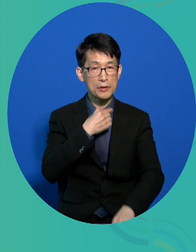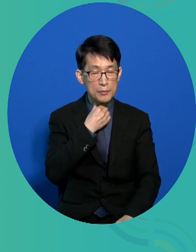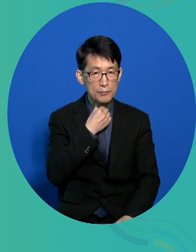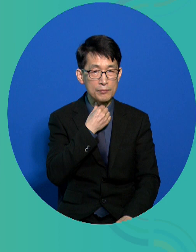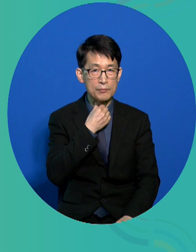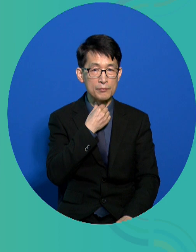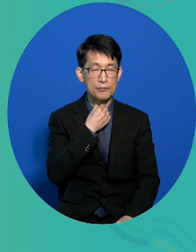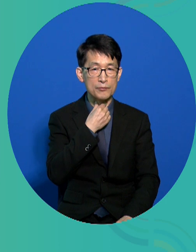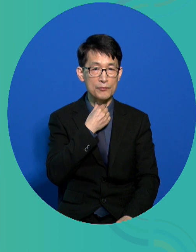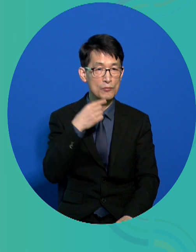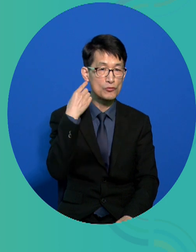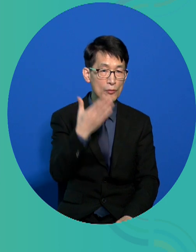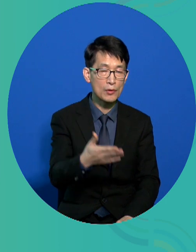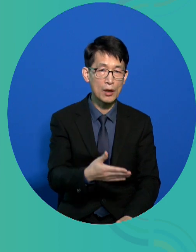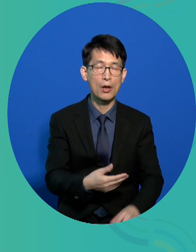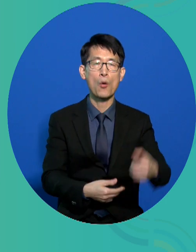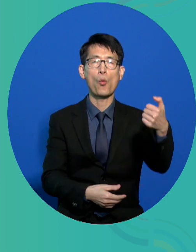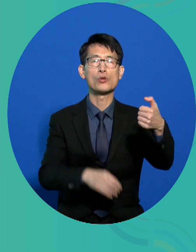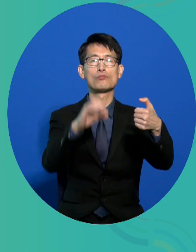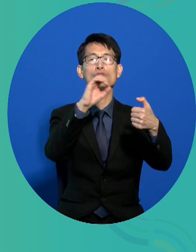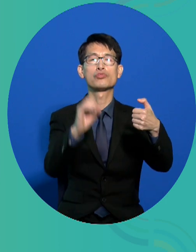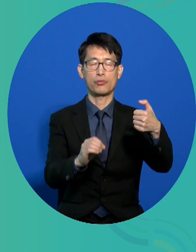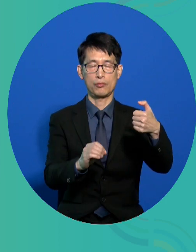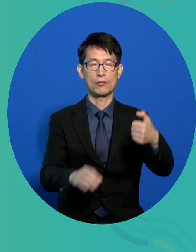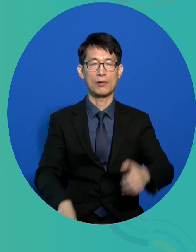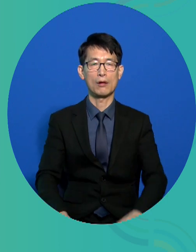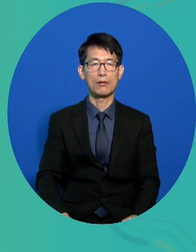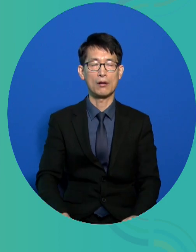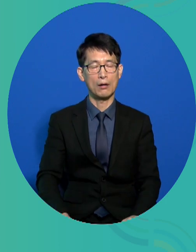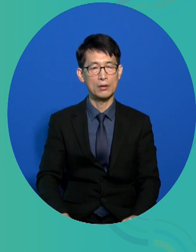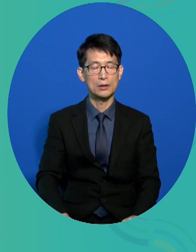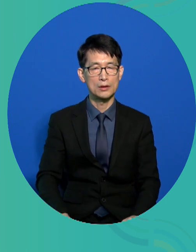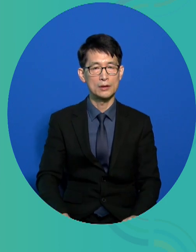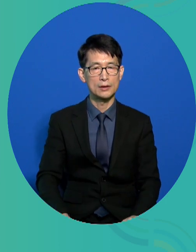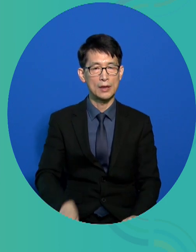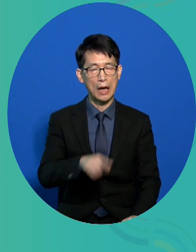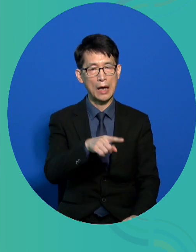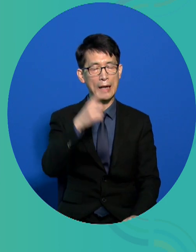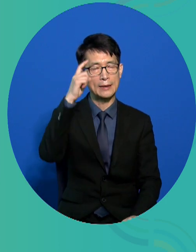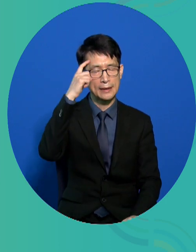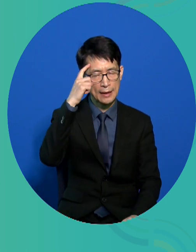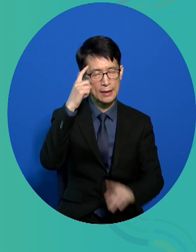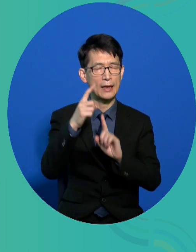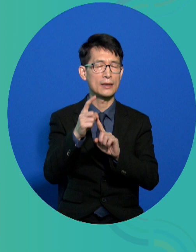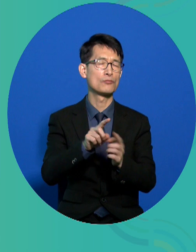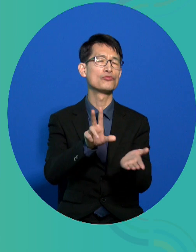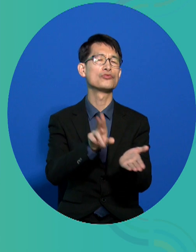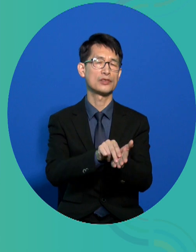to resolve these issues, I think the results were even more alarming.